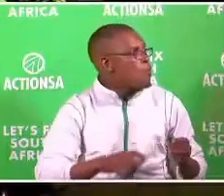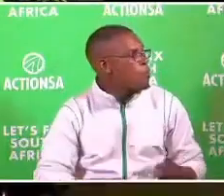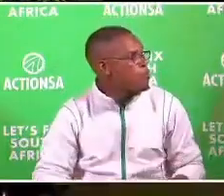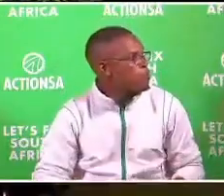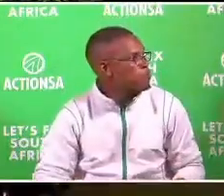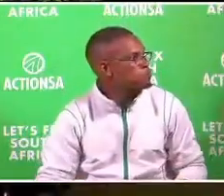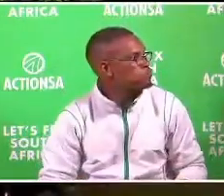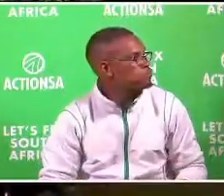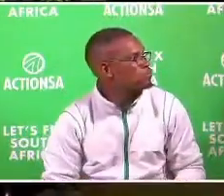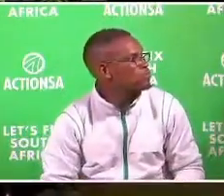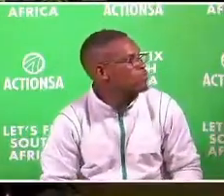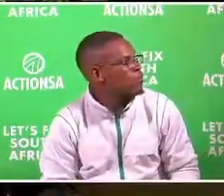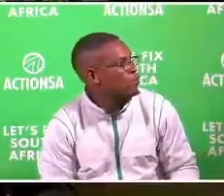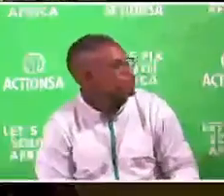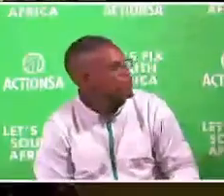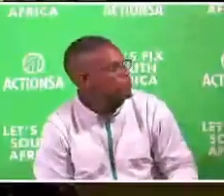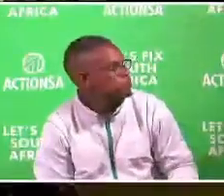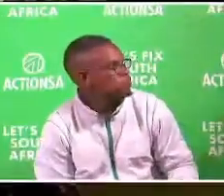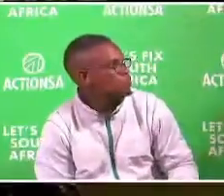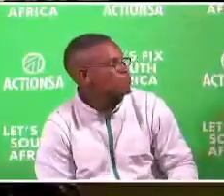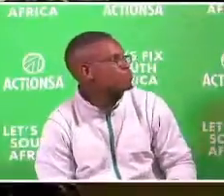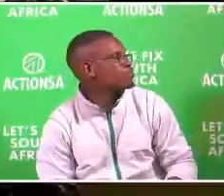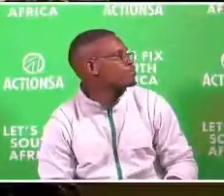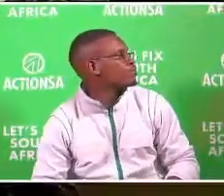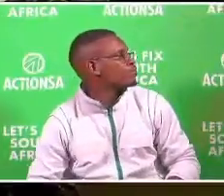Not yet to Huru.